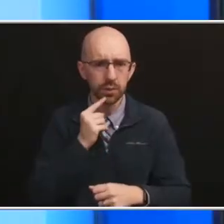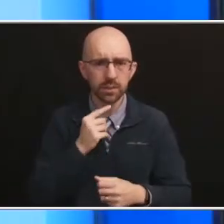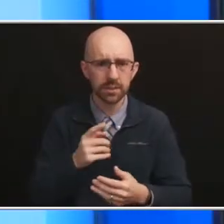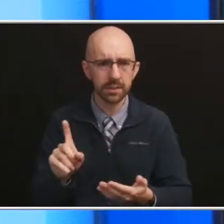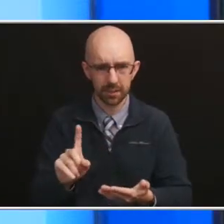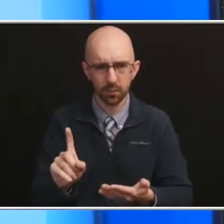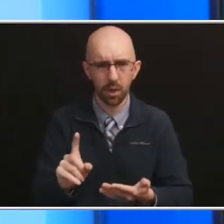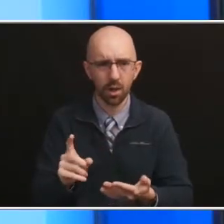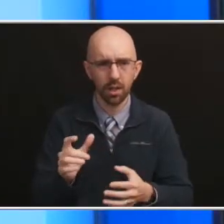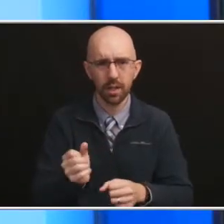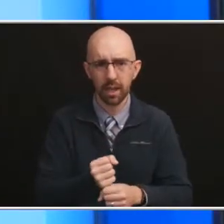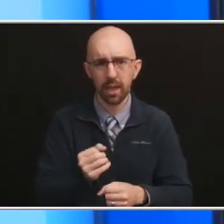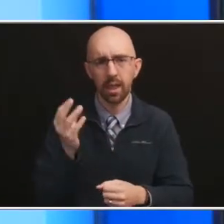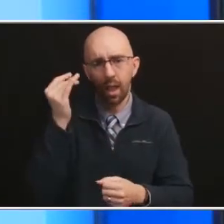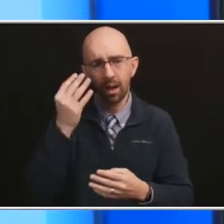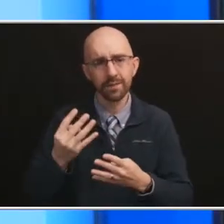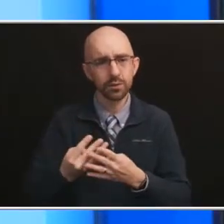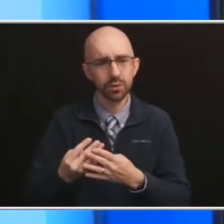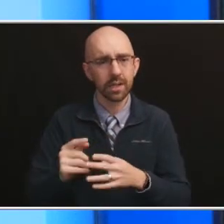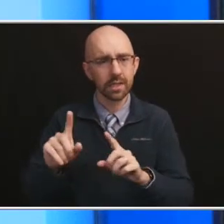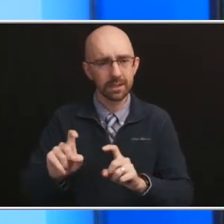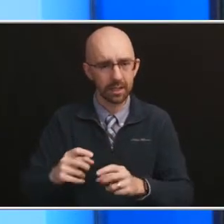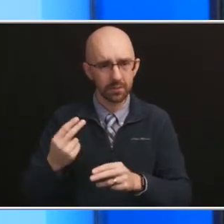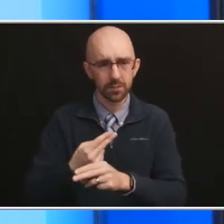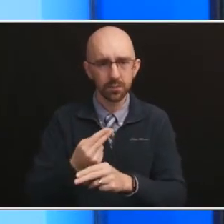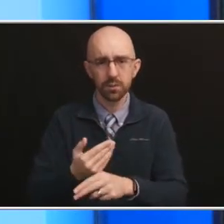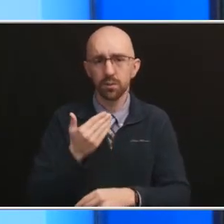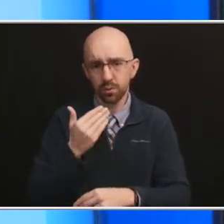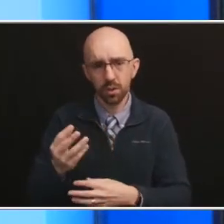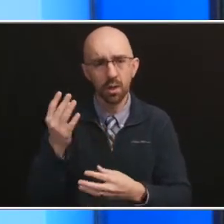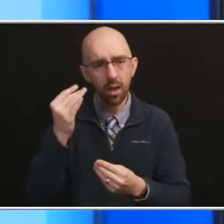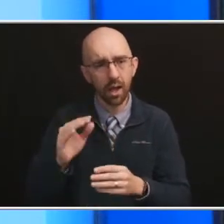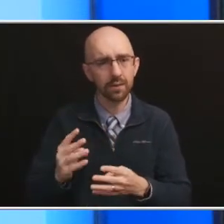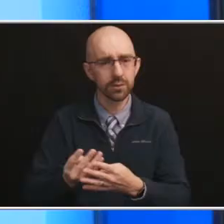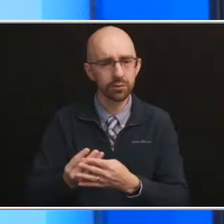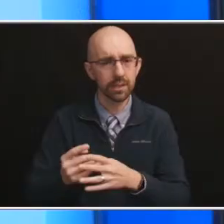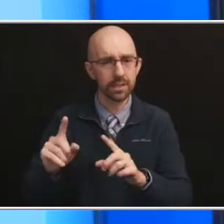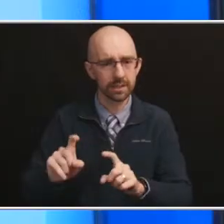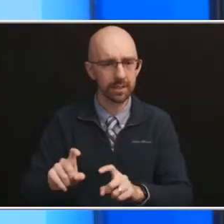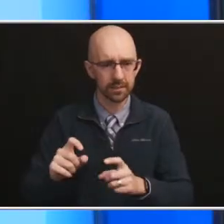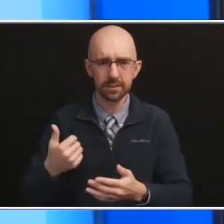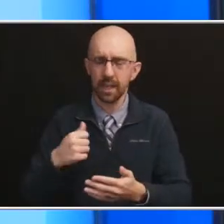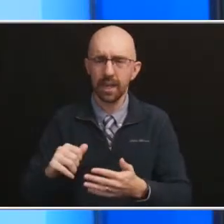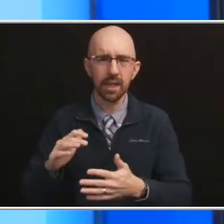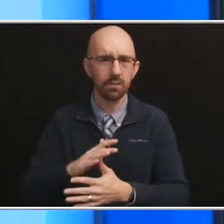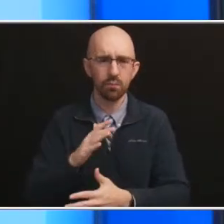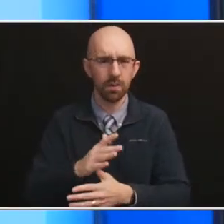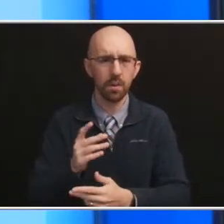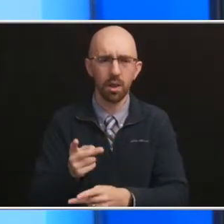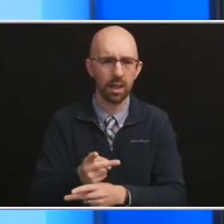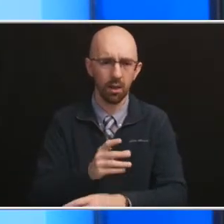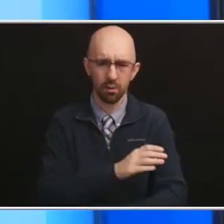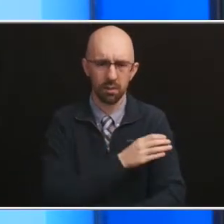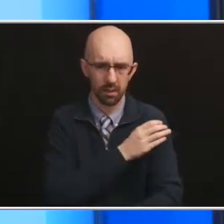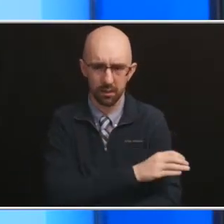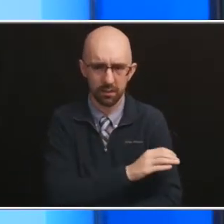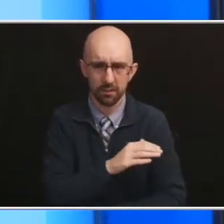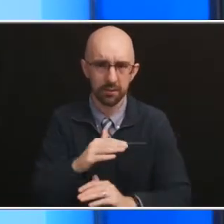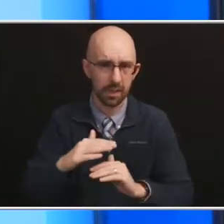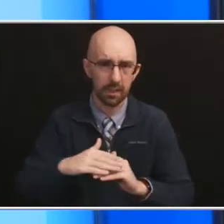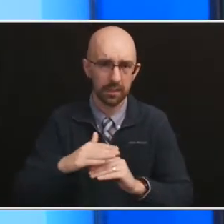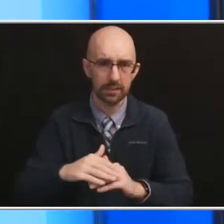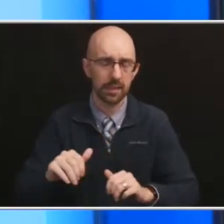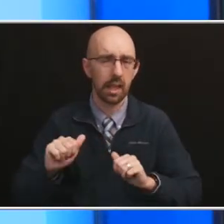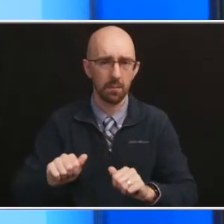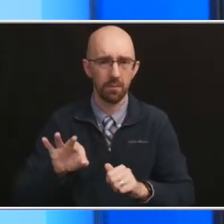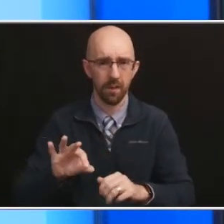getting a cognitive screening test and using a good cognitive screening test, any primary care clinic is at least capable of doing that.